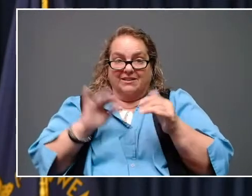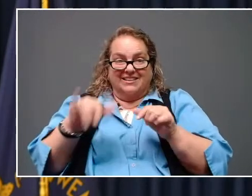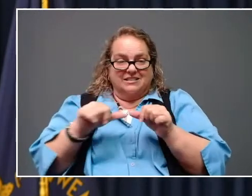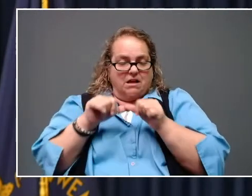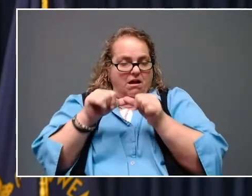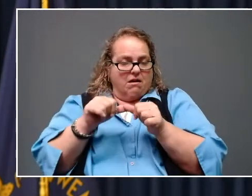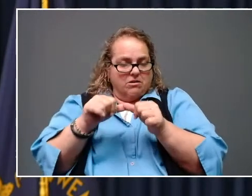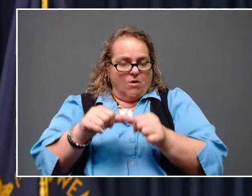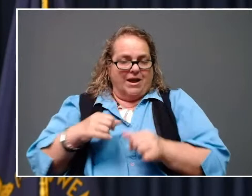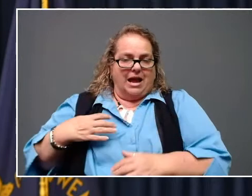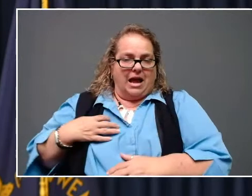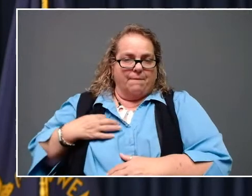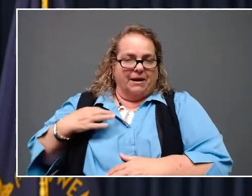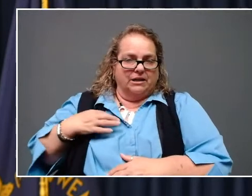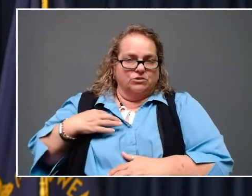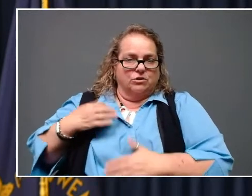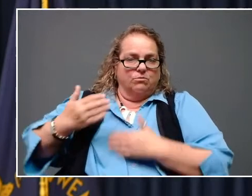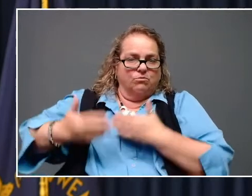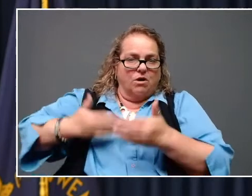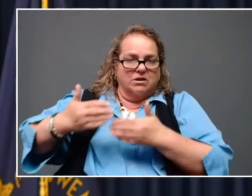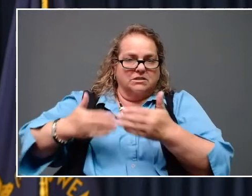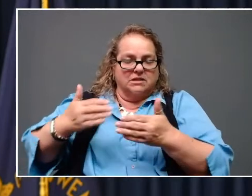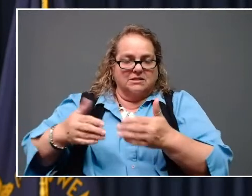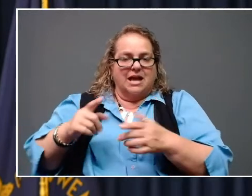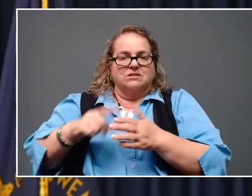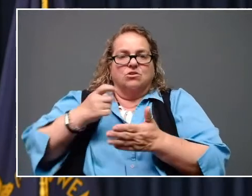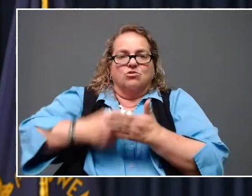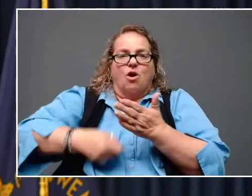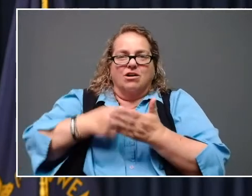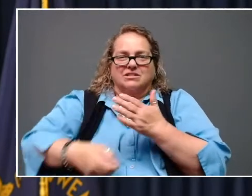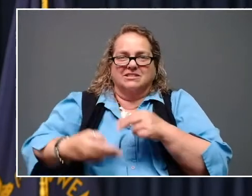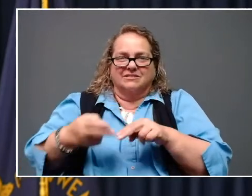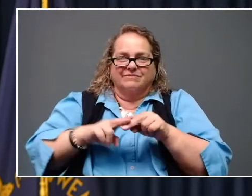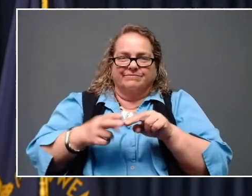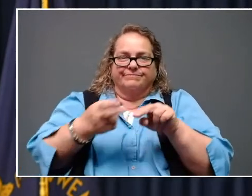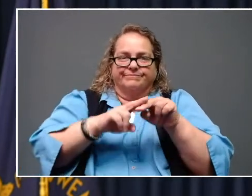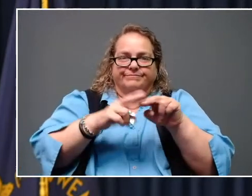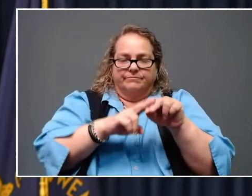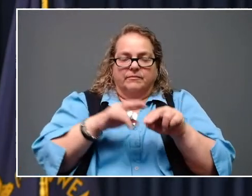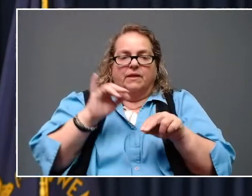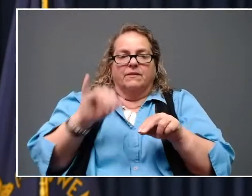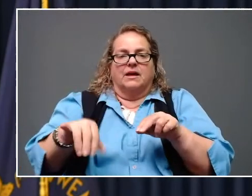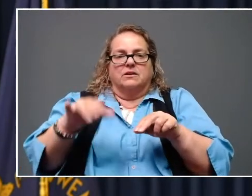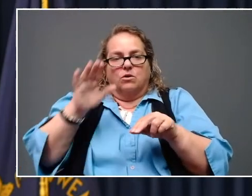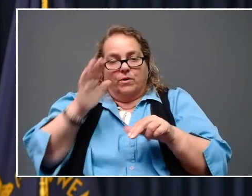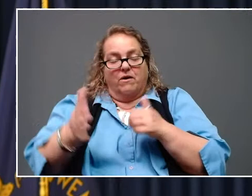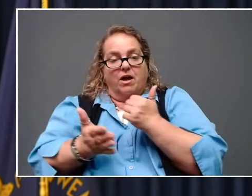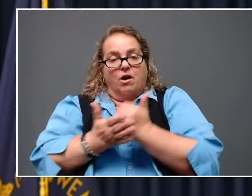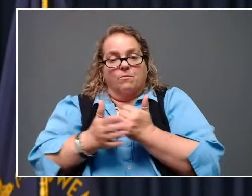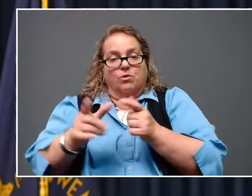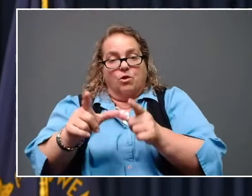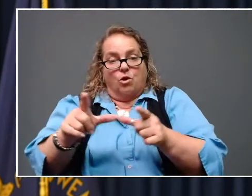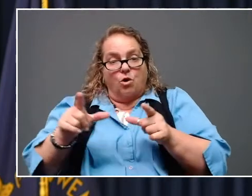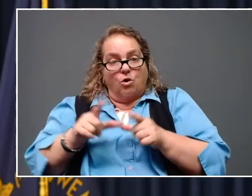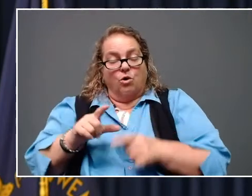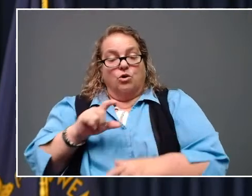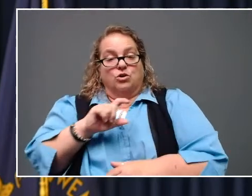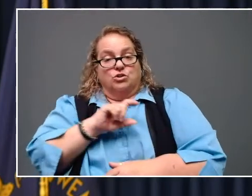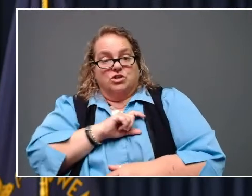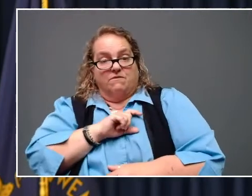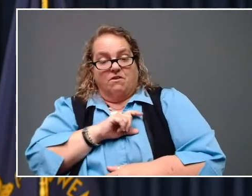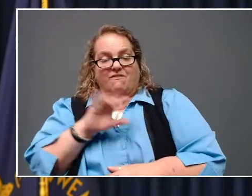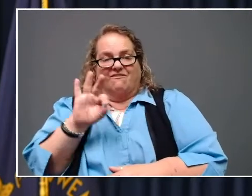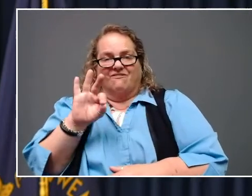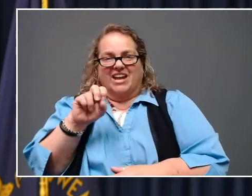application process as costs come up. These funds announced today will accommodate the local share for FEMA eligible expenses